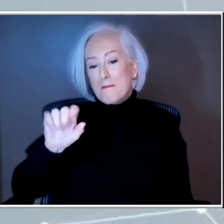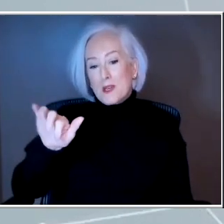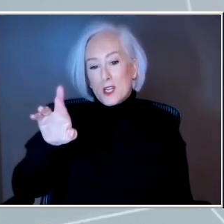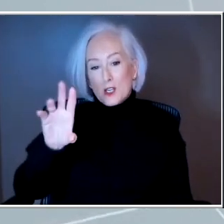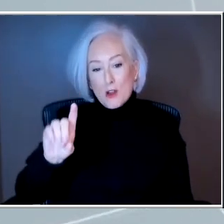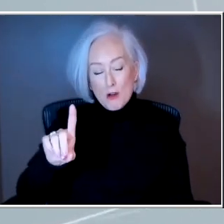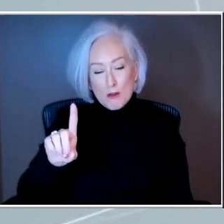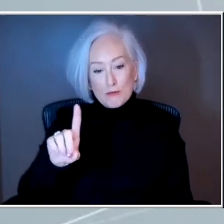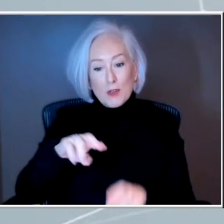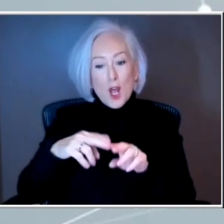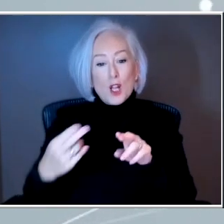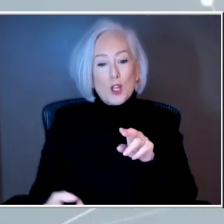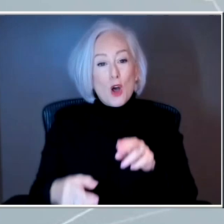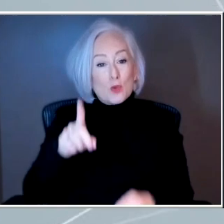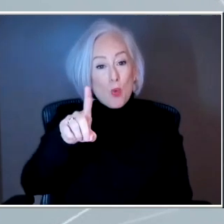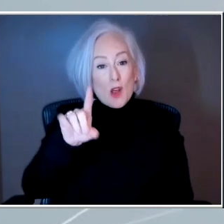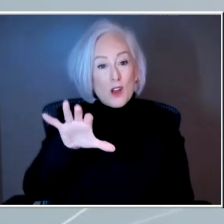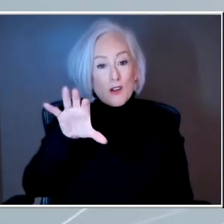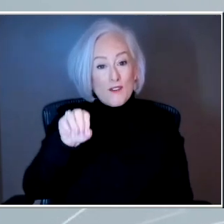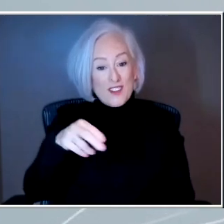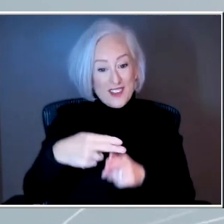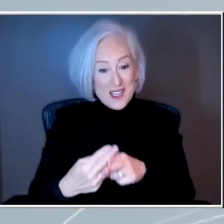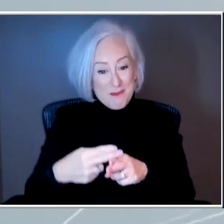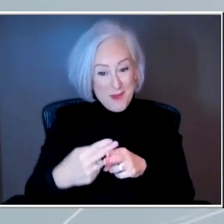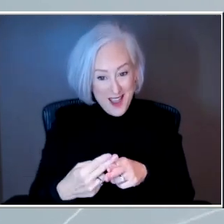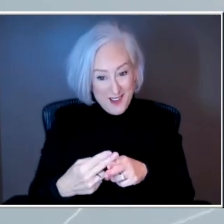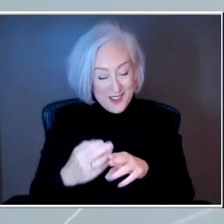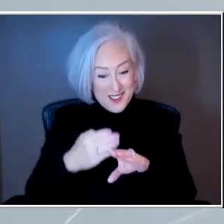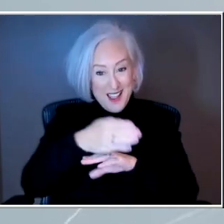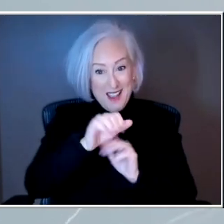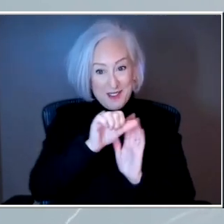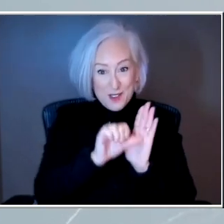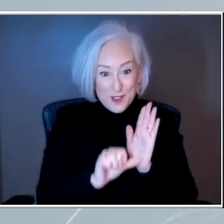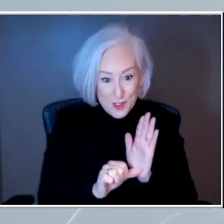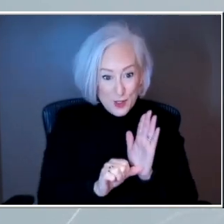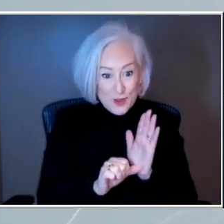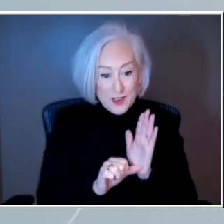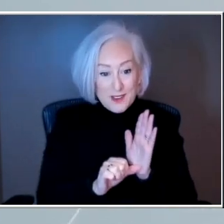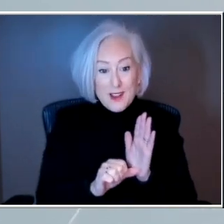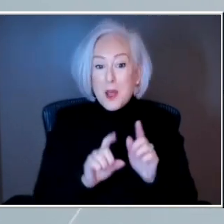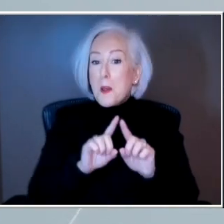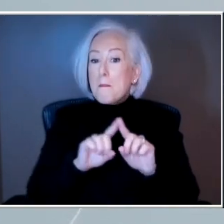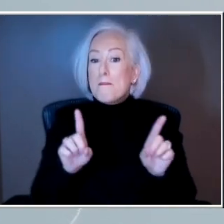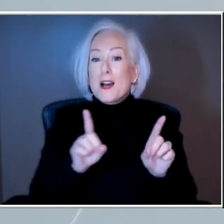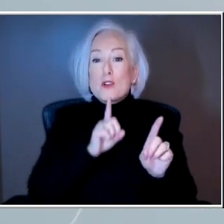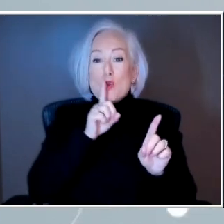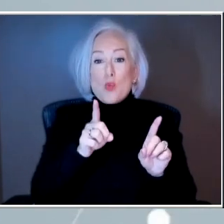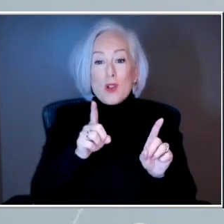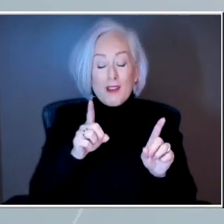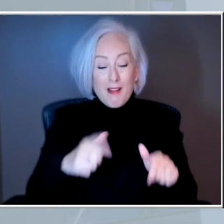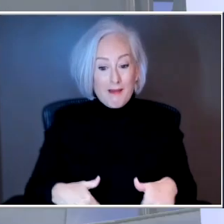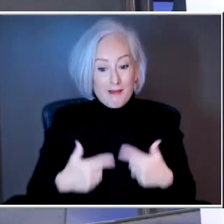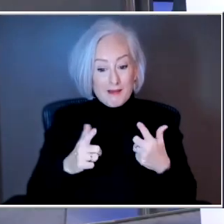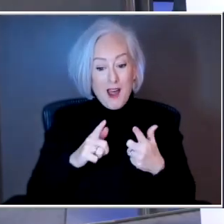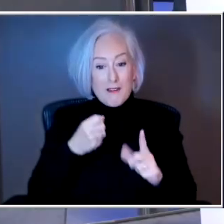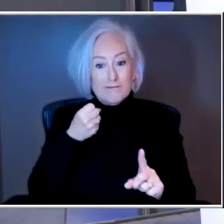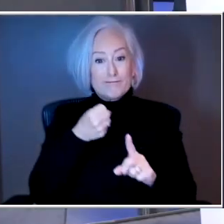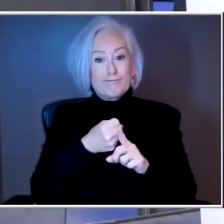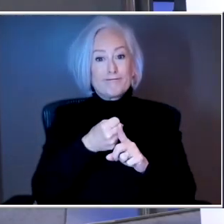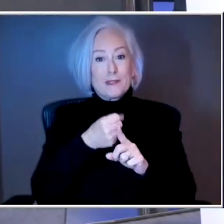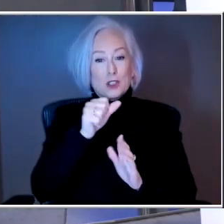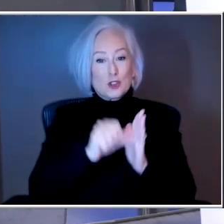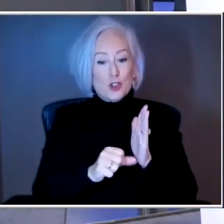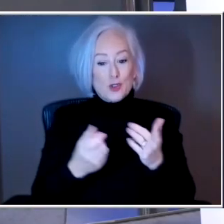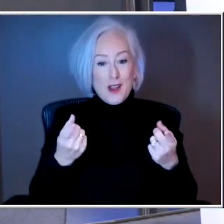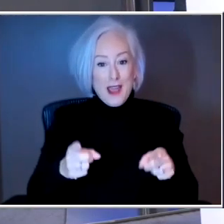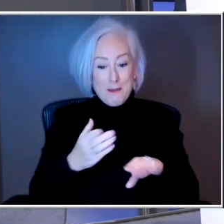was actually just the start. She says the real life-changing surgeries happened after she lost all of that weight. And Tammy is joining us here